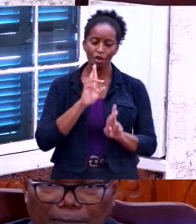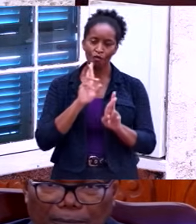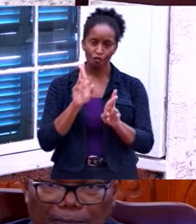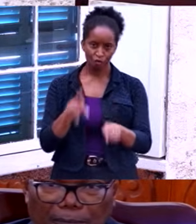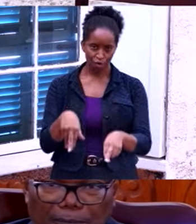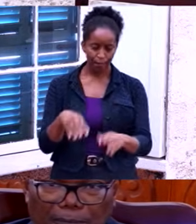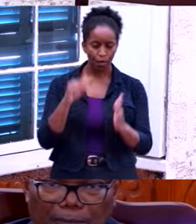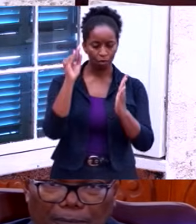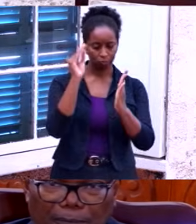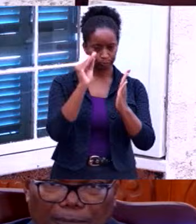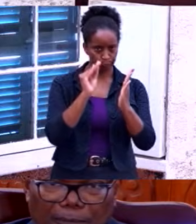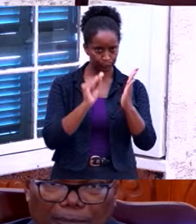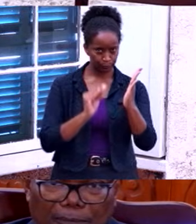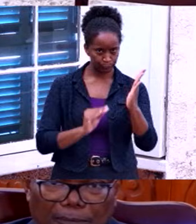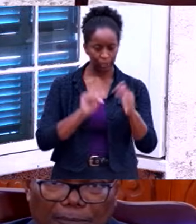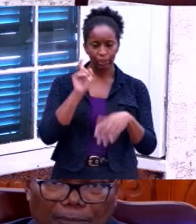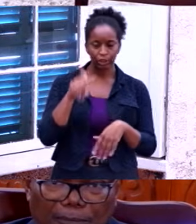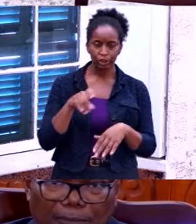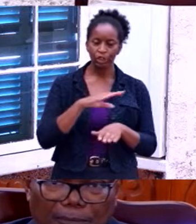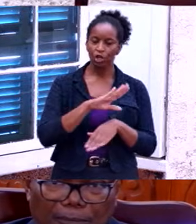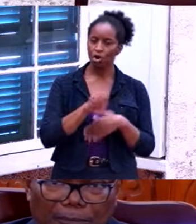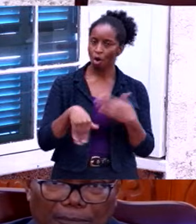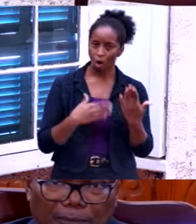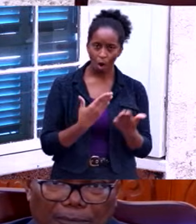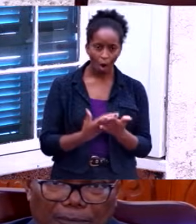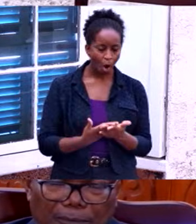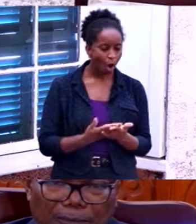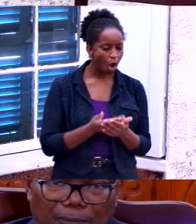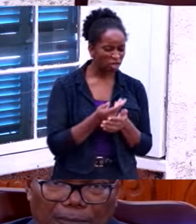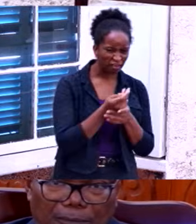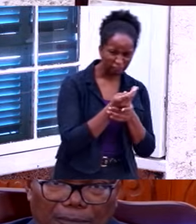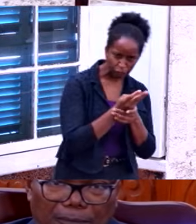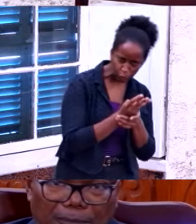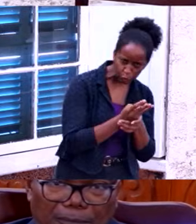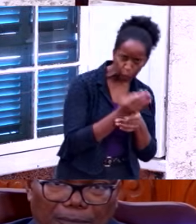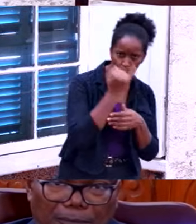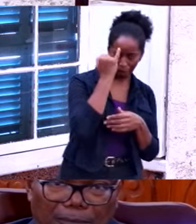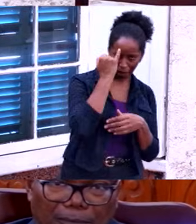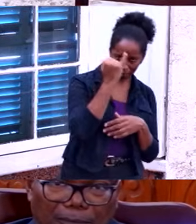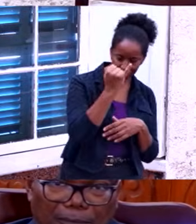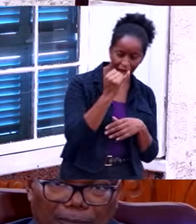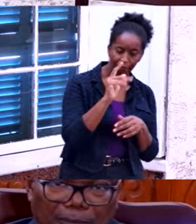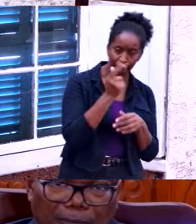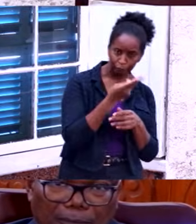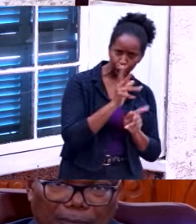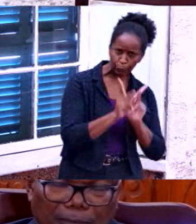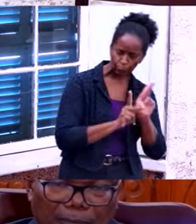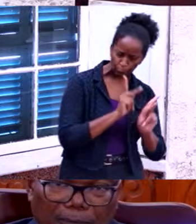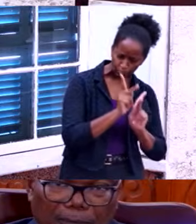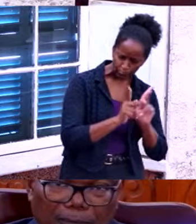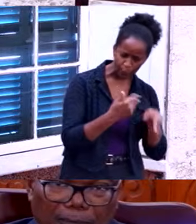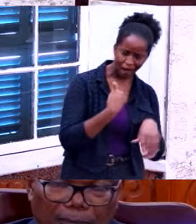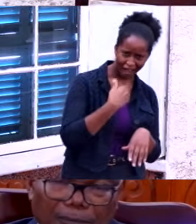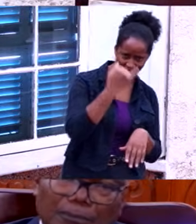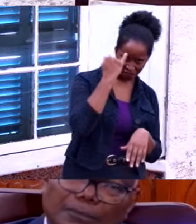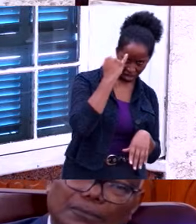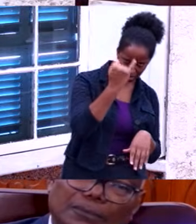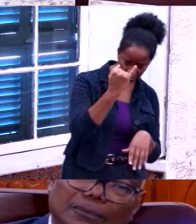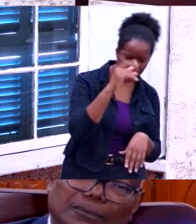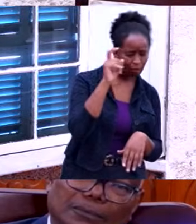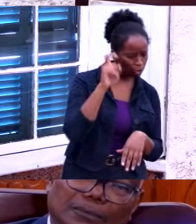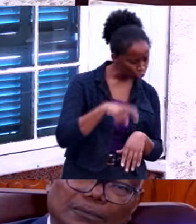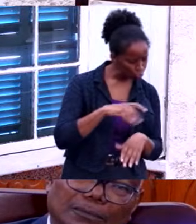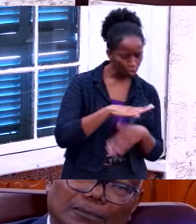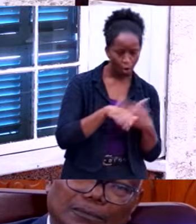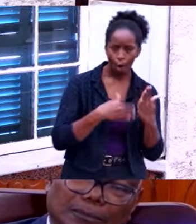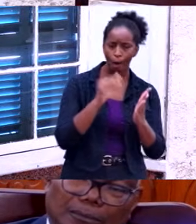the rationale for it, so that government could understand what was the thinking that led the majority to